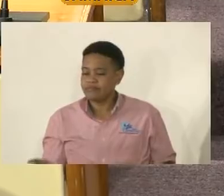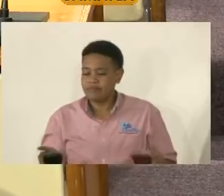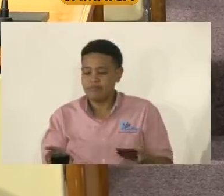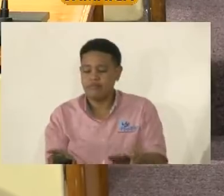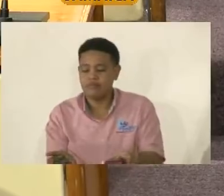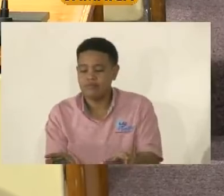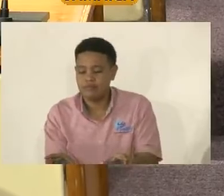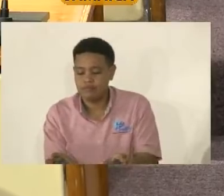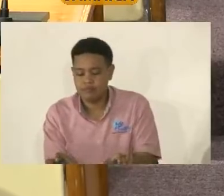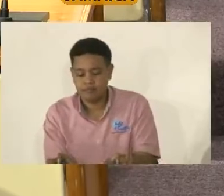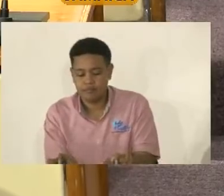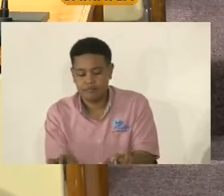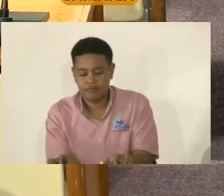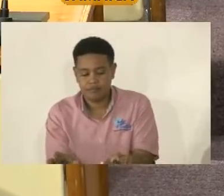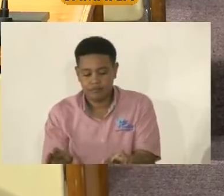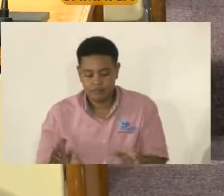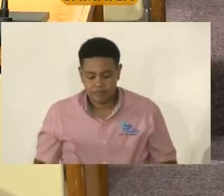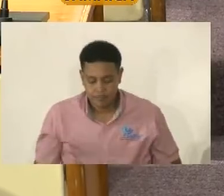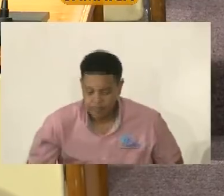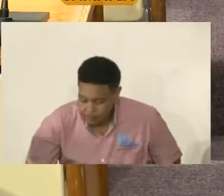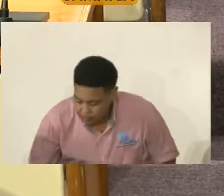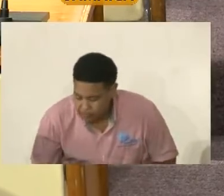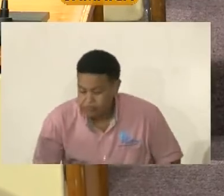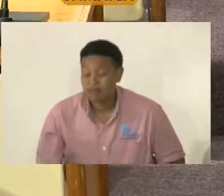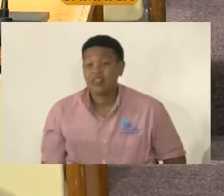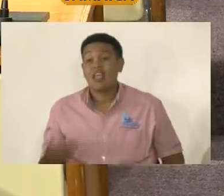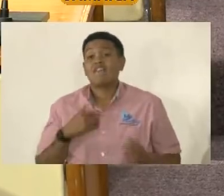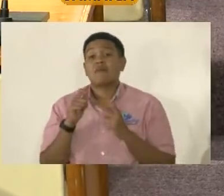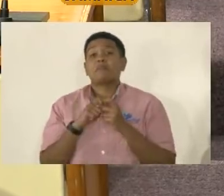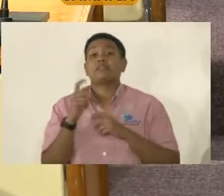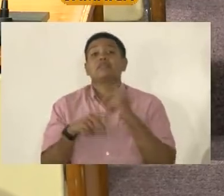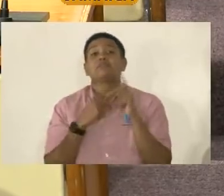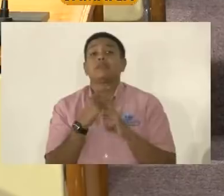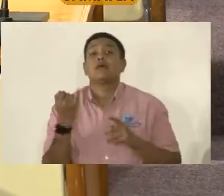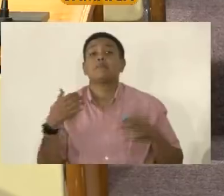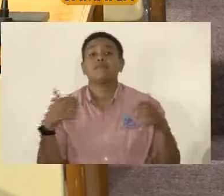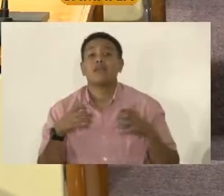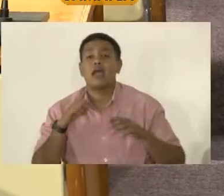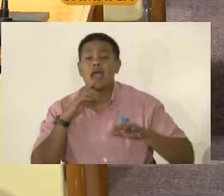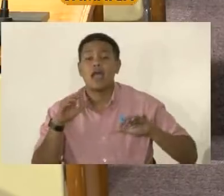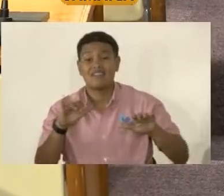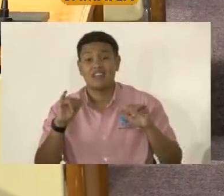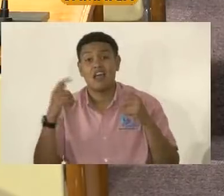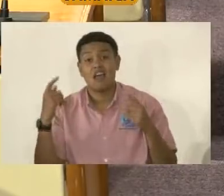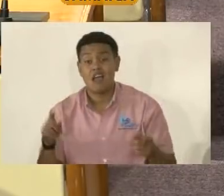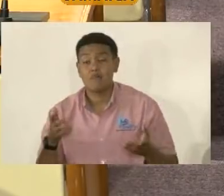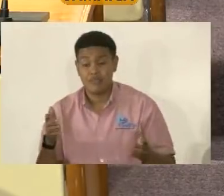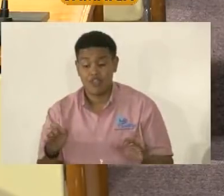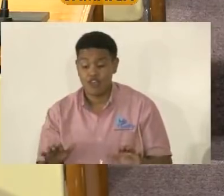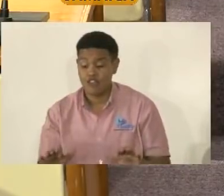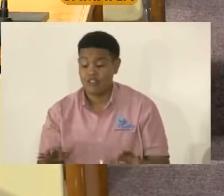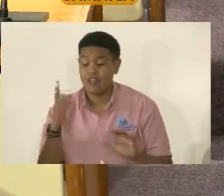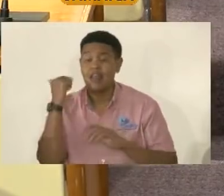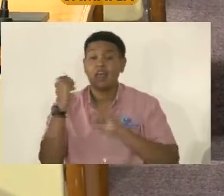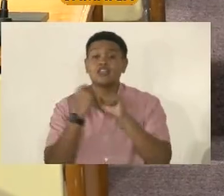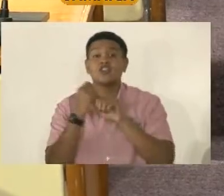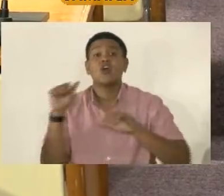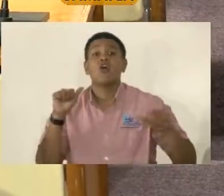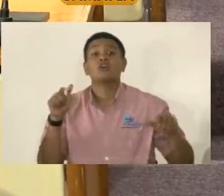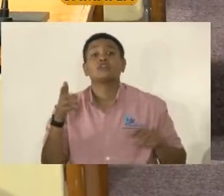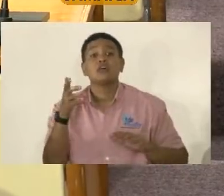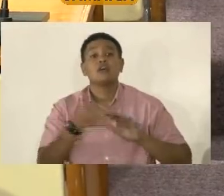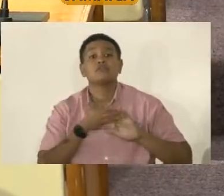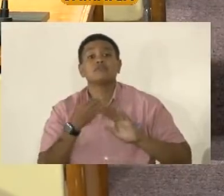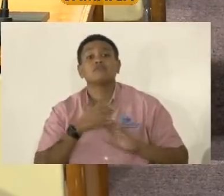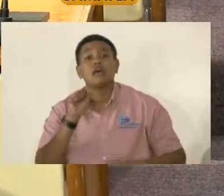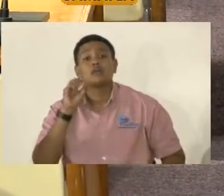gang activity. That is the situation on the ground. Up to last year, August, they were under states of emergency. And